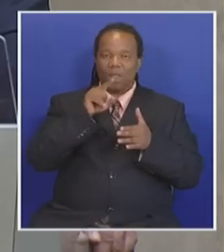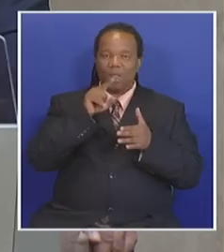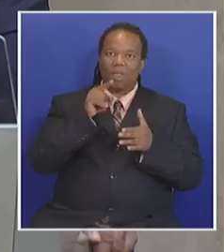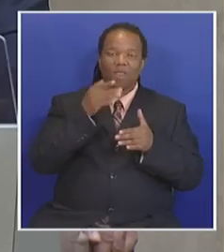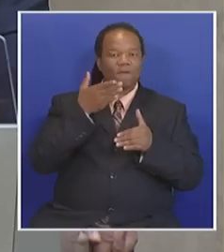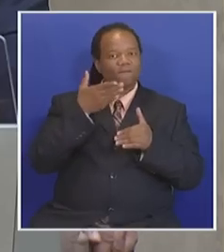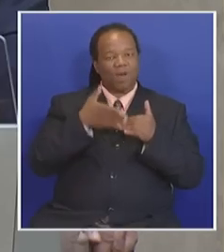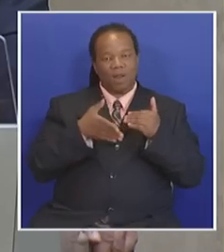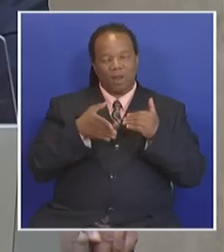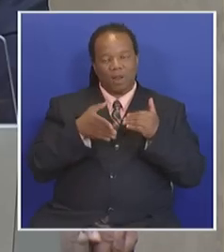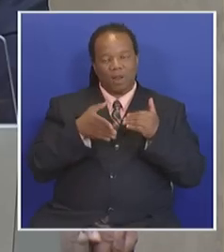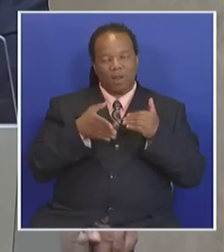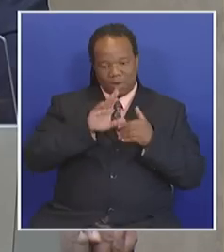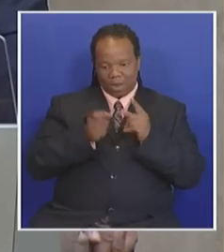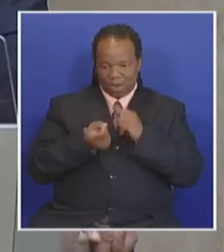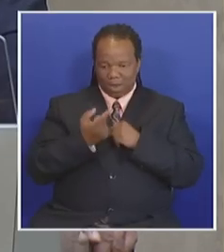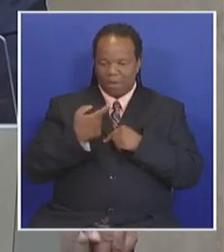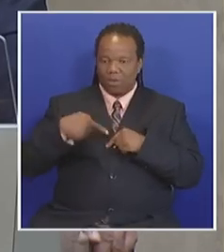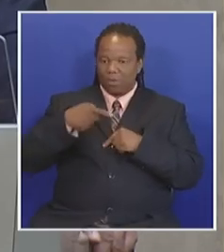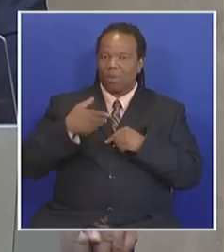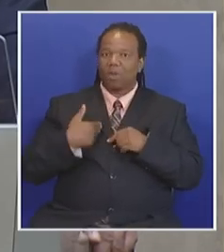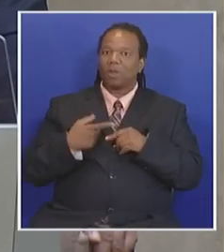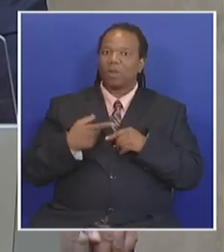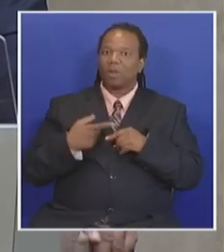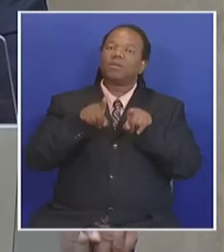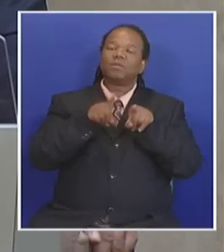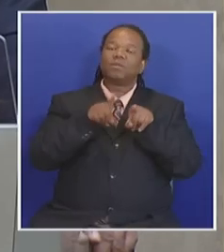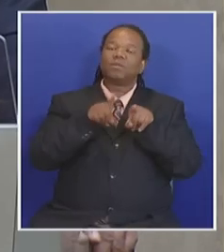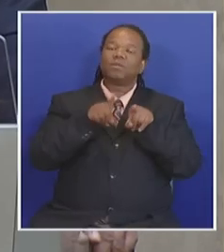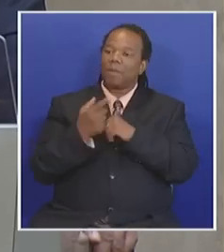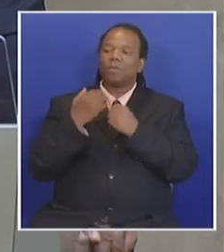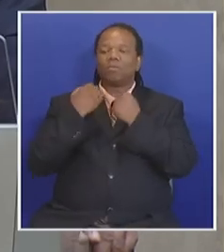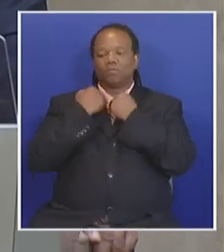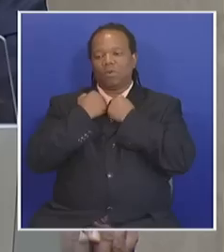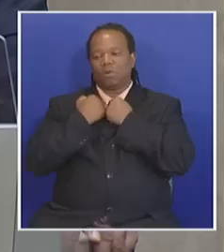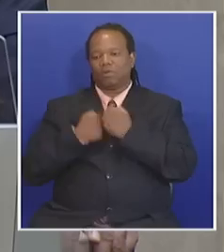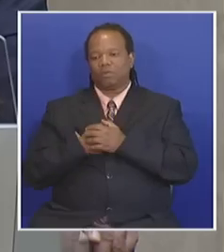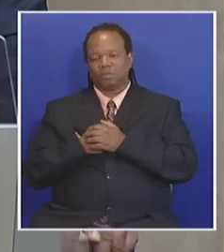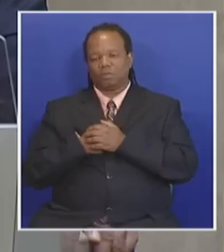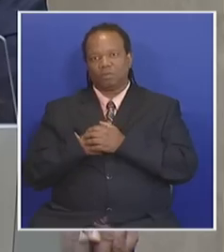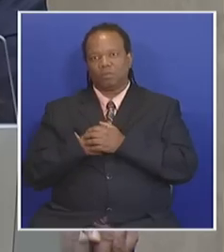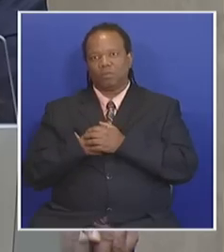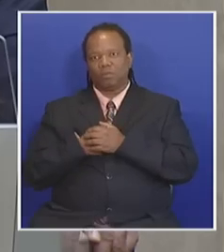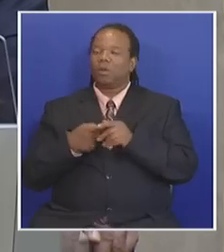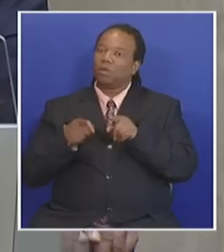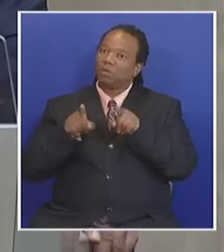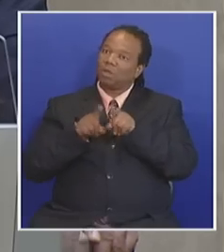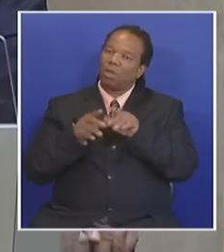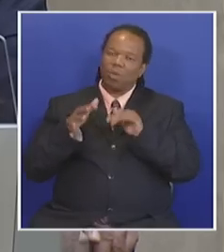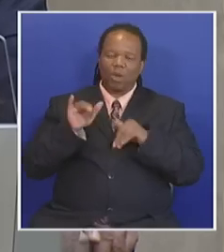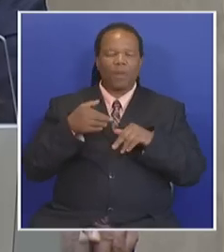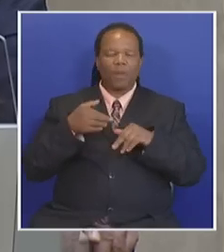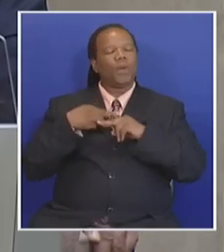night falls on us, as it fell upon our parents, we too shall retire to